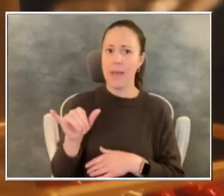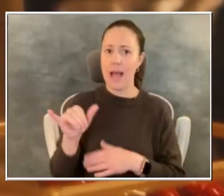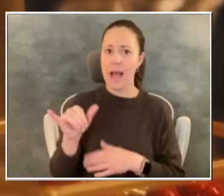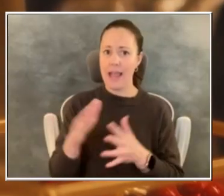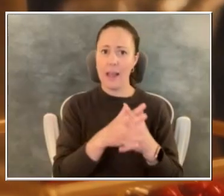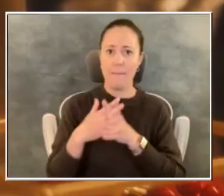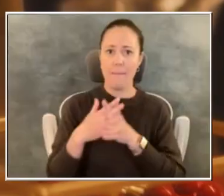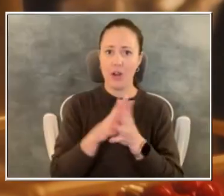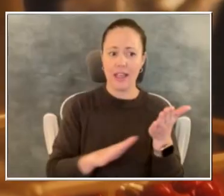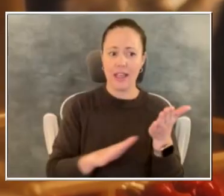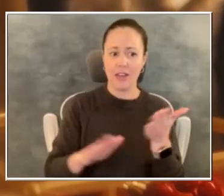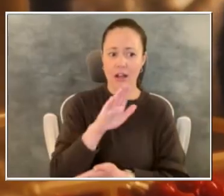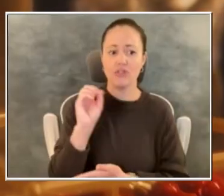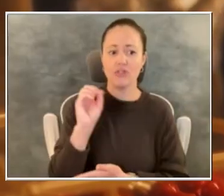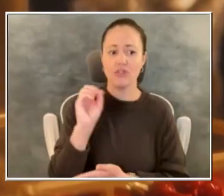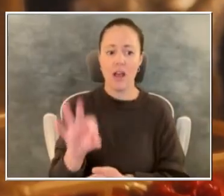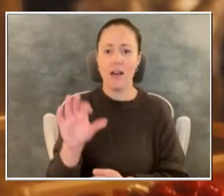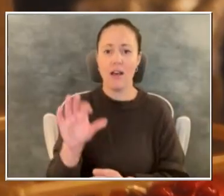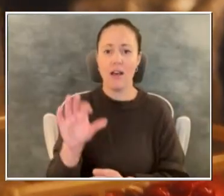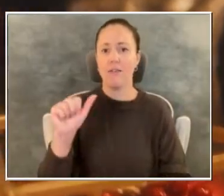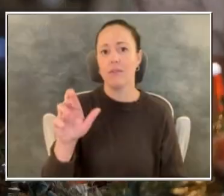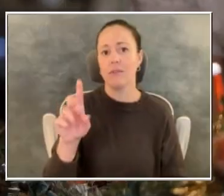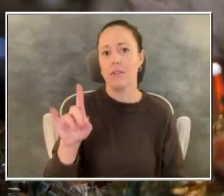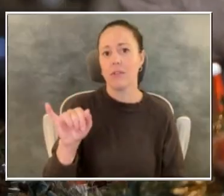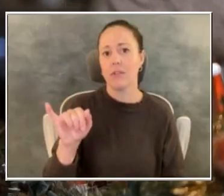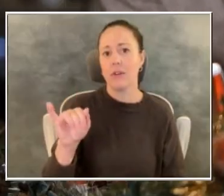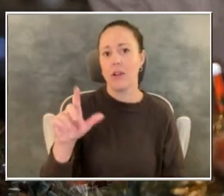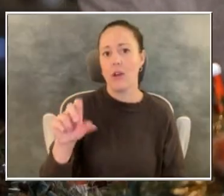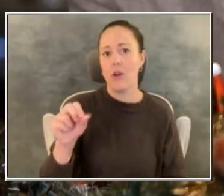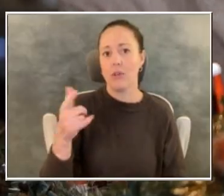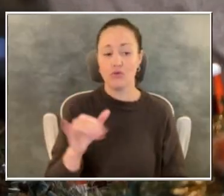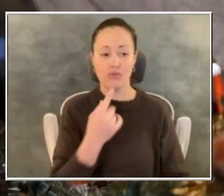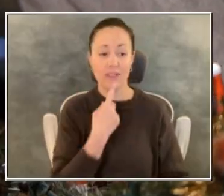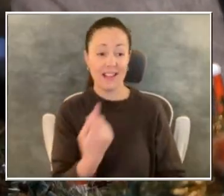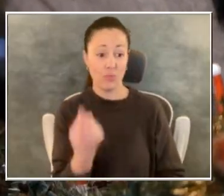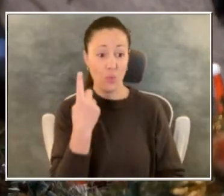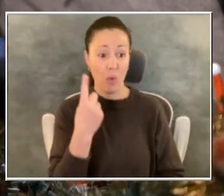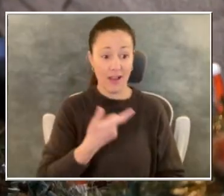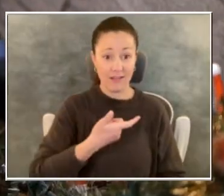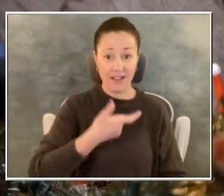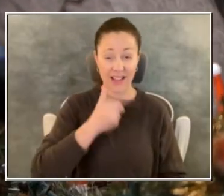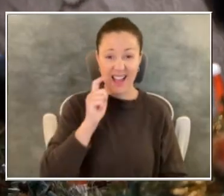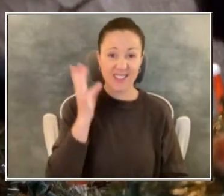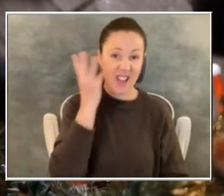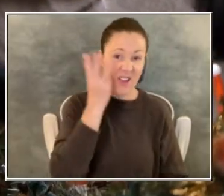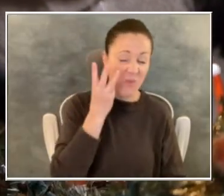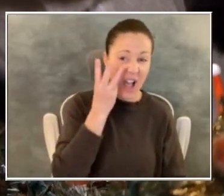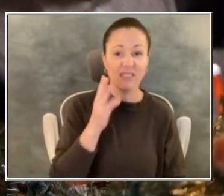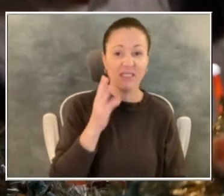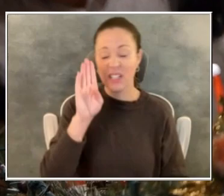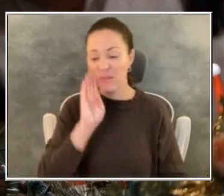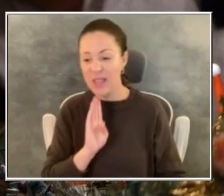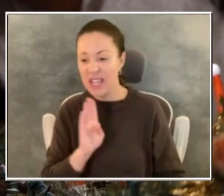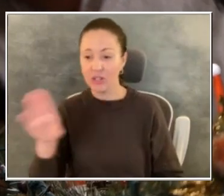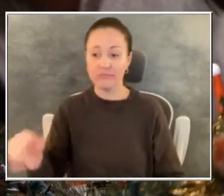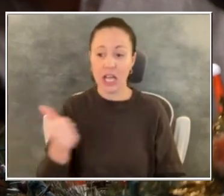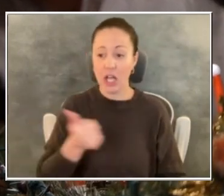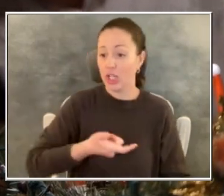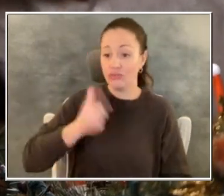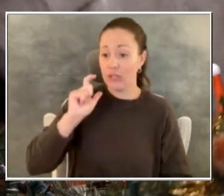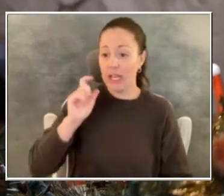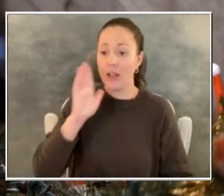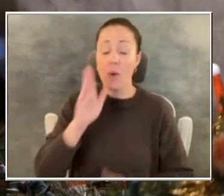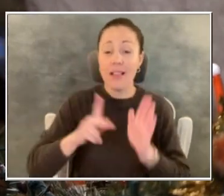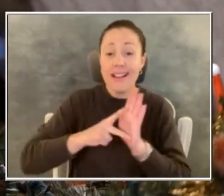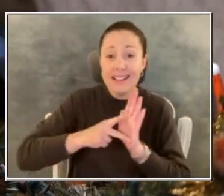that says even just one glass of wine, beer, or other cocktail can double your chance of an AFib event within